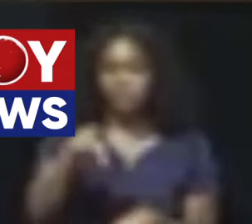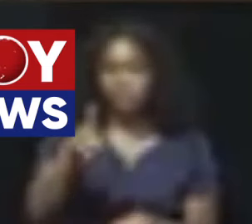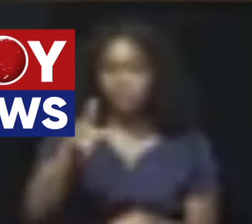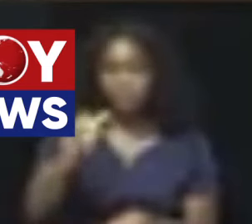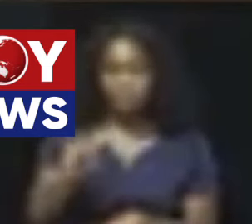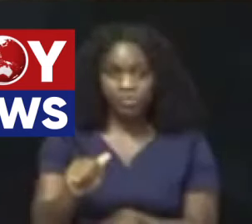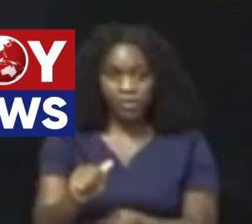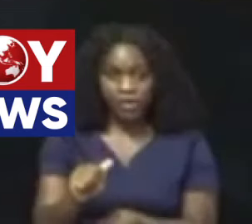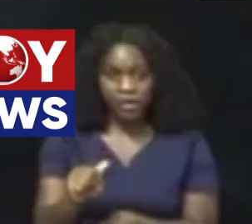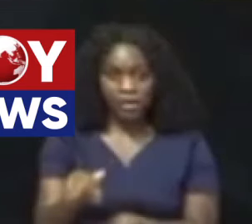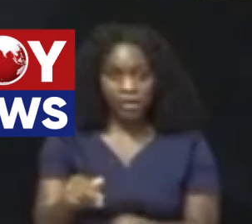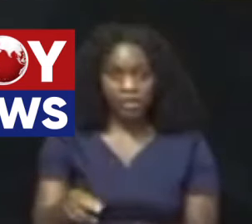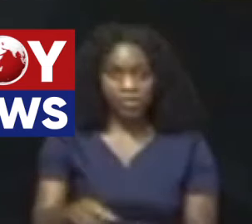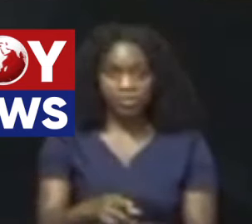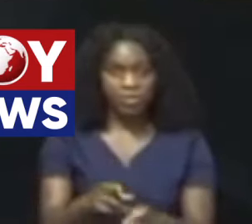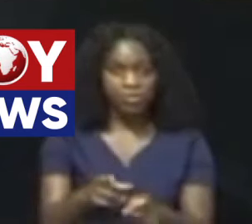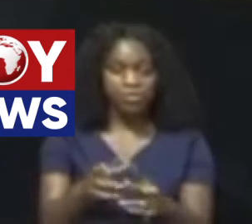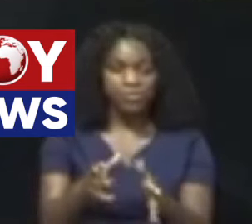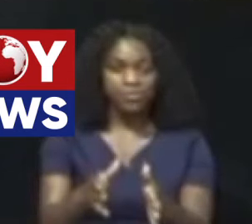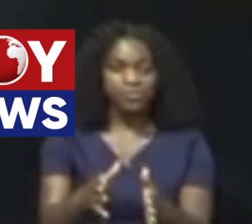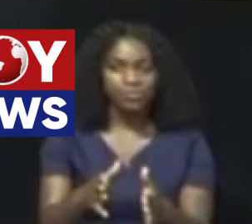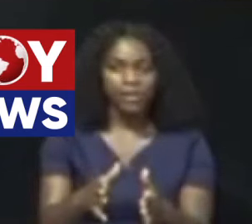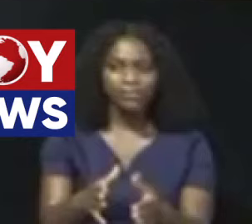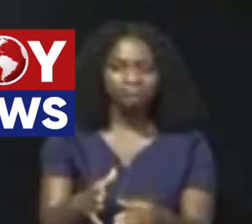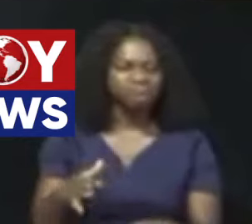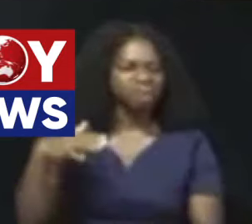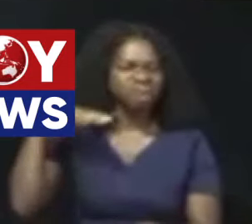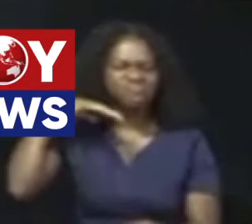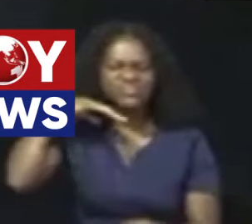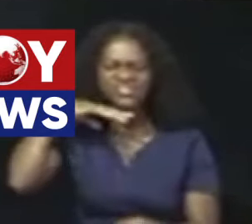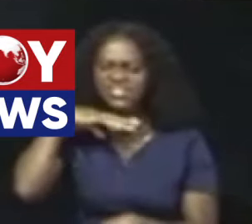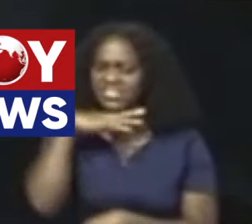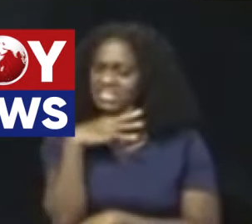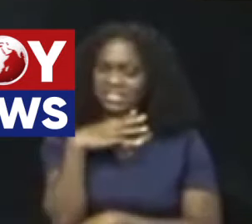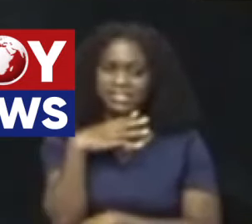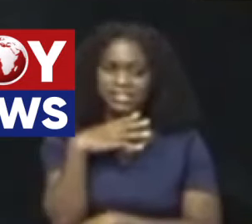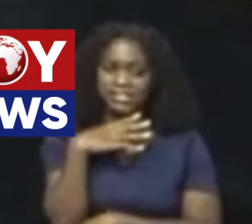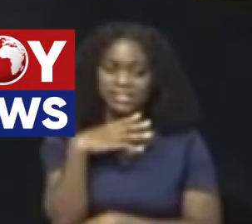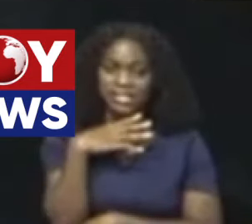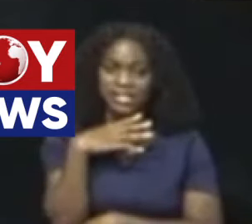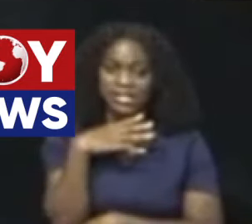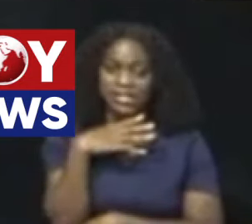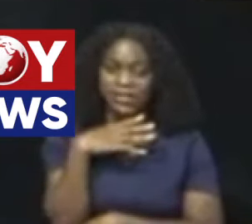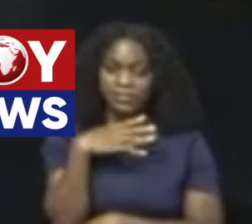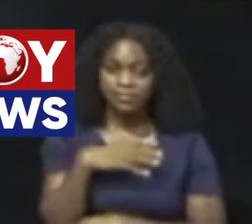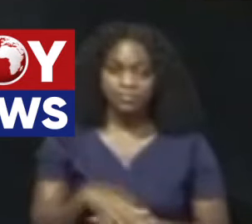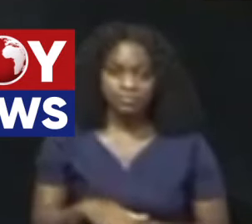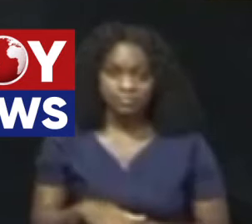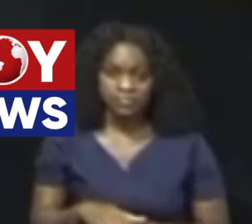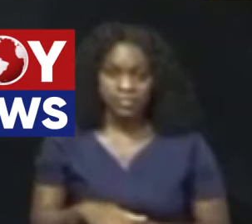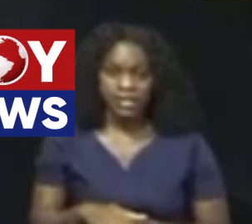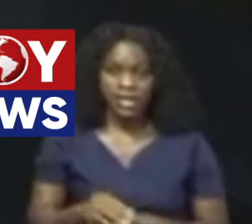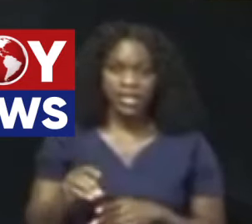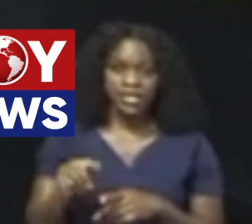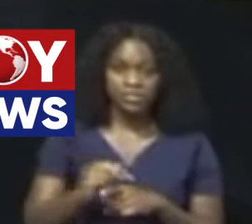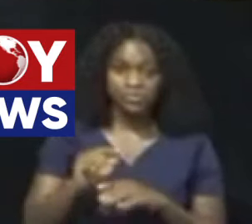the Pra River is totally polluted and the turbidity levels